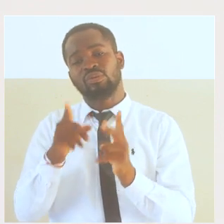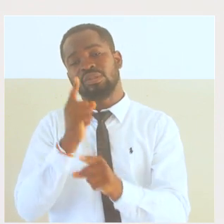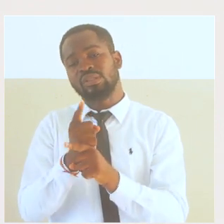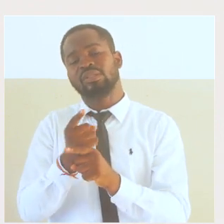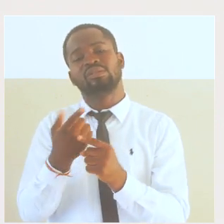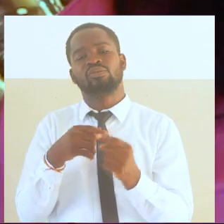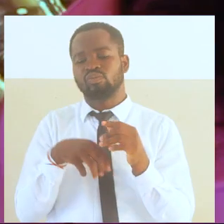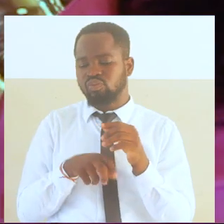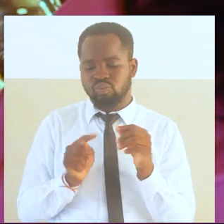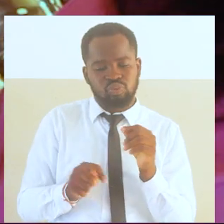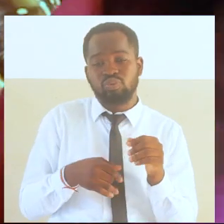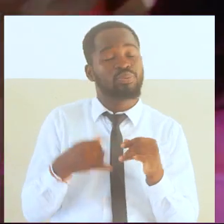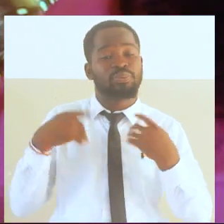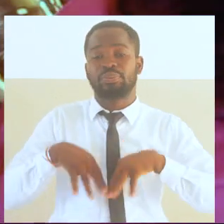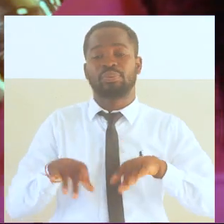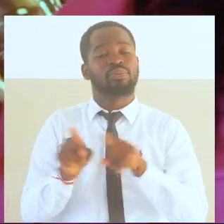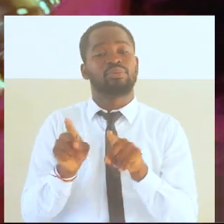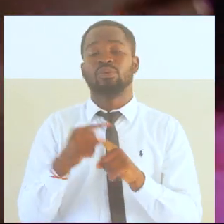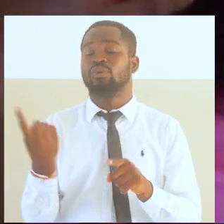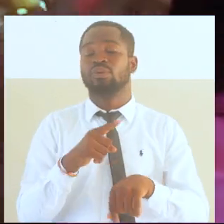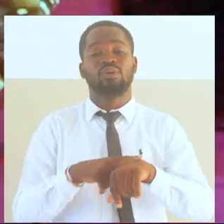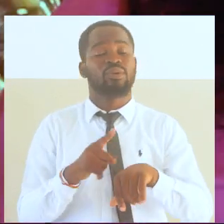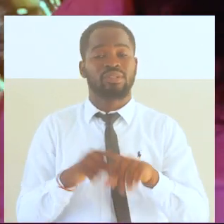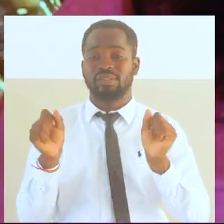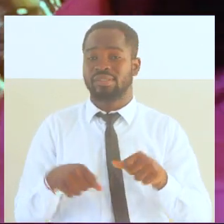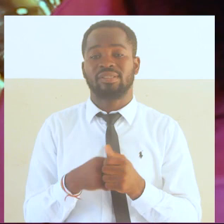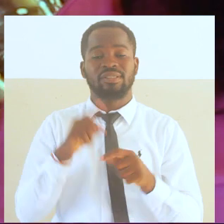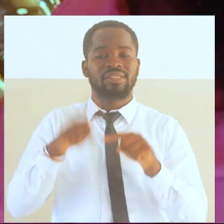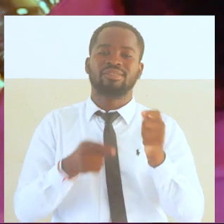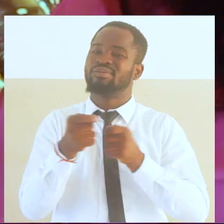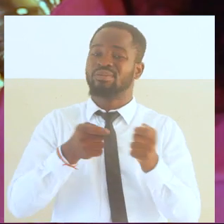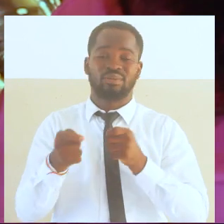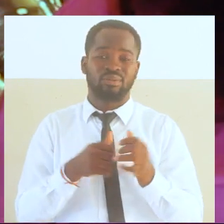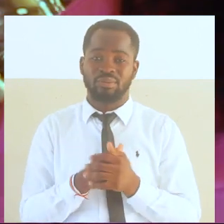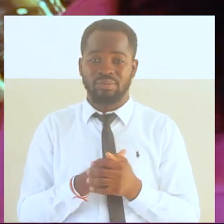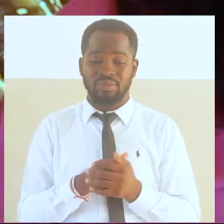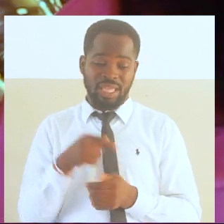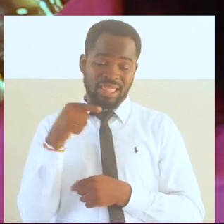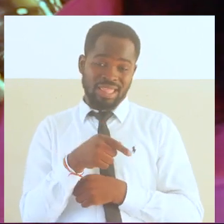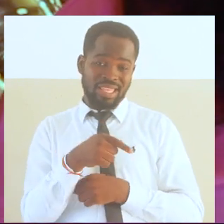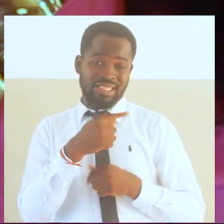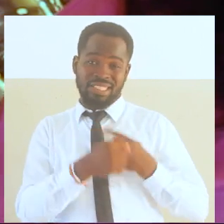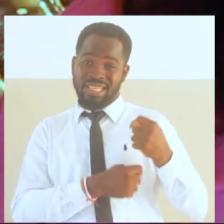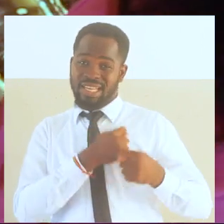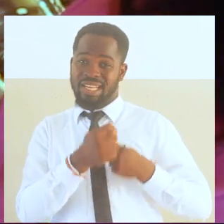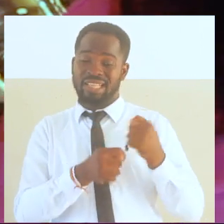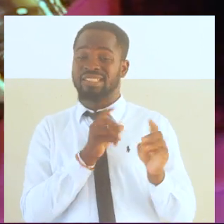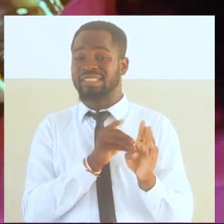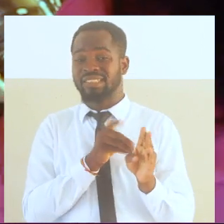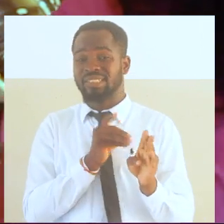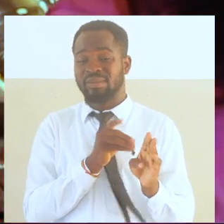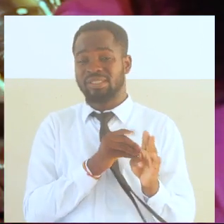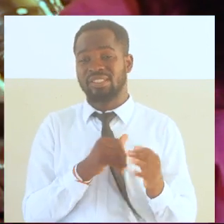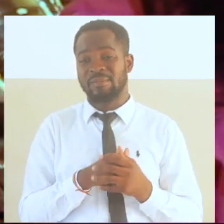poo on yourselves. Having to deal with this whole urine and stool in classes, I remember there was a time I went to class